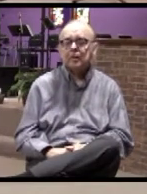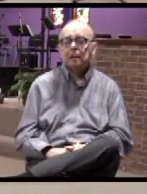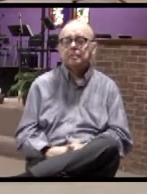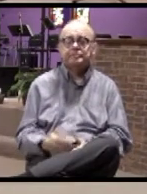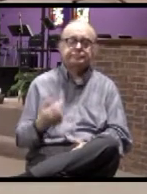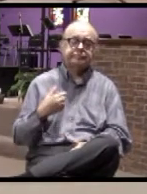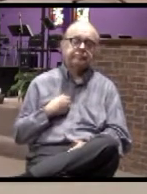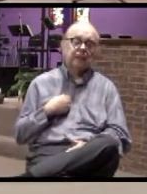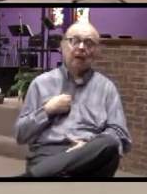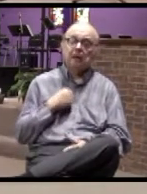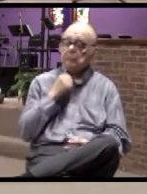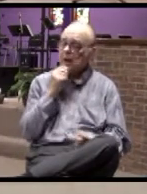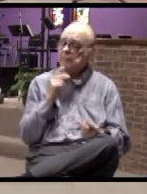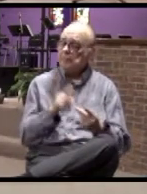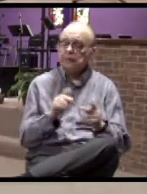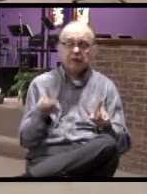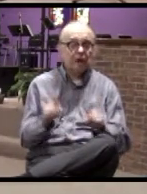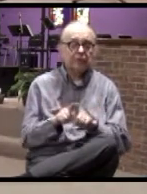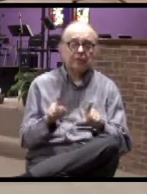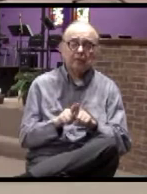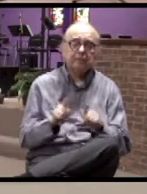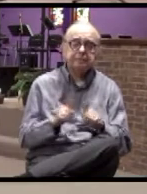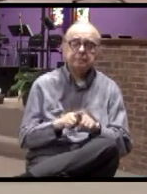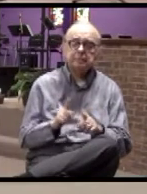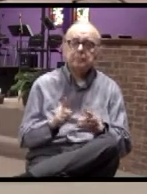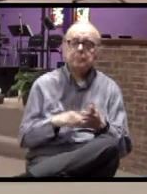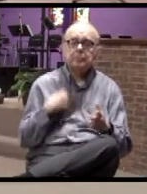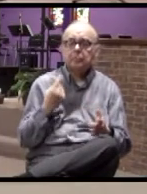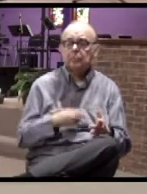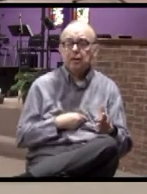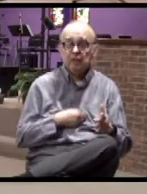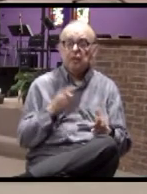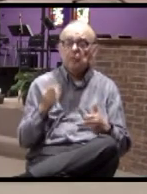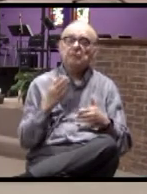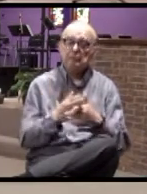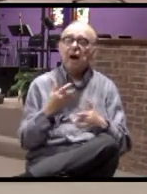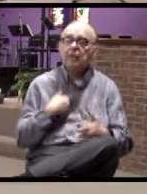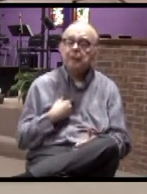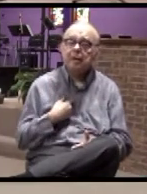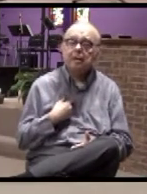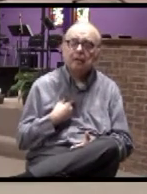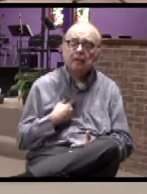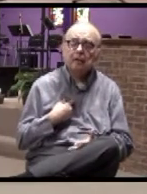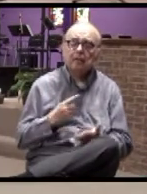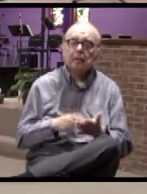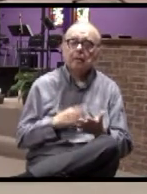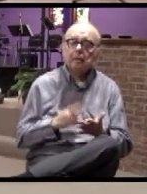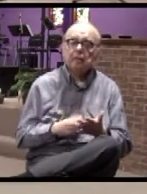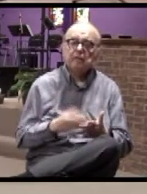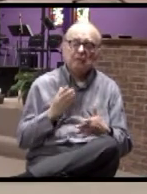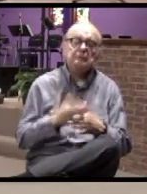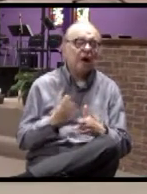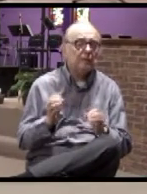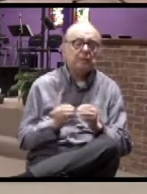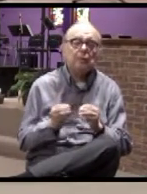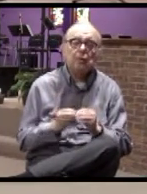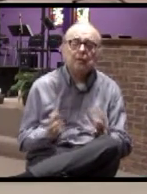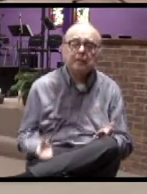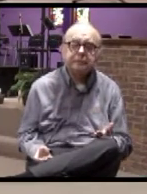I'm imperfect too. And sometimes you'll get under my skin. And sometimes you'll irritate me.